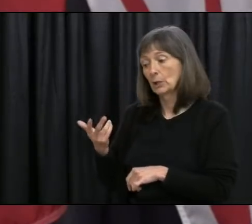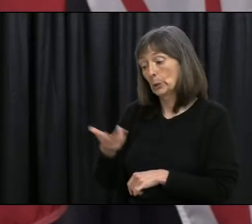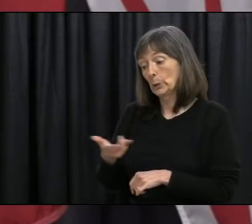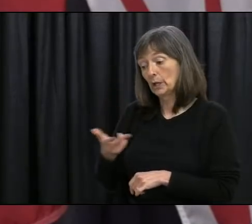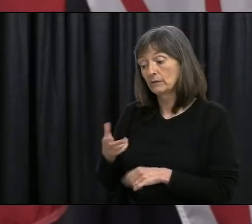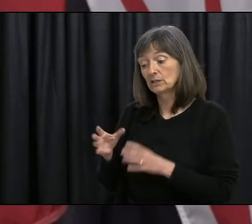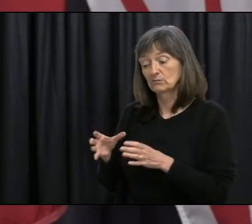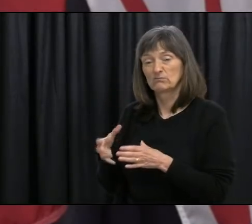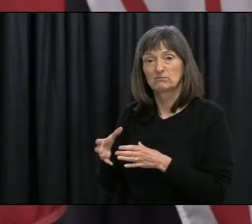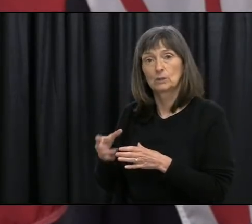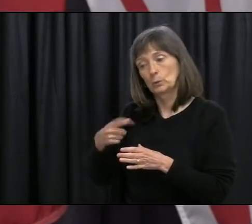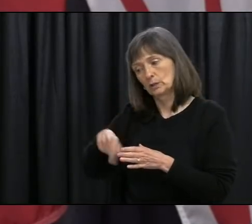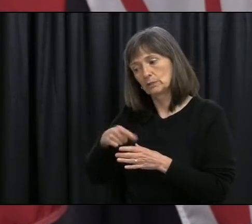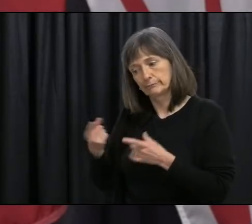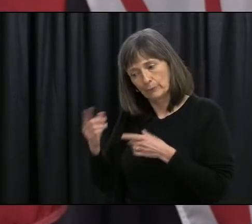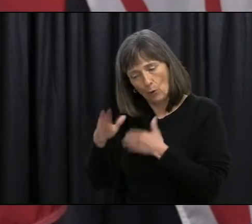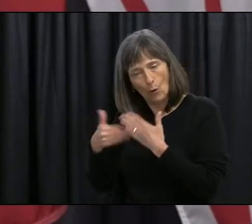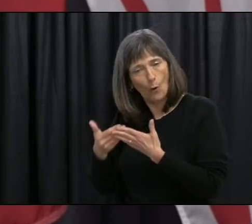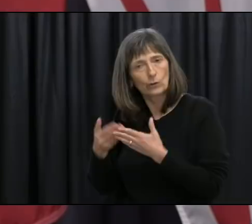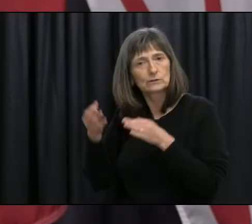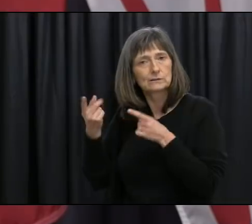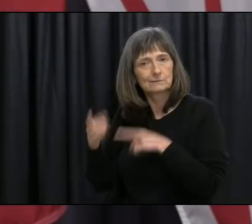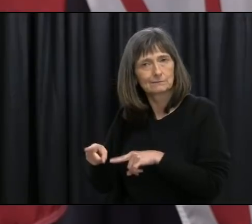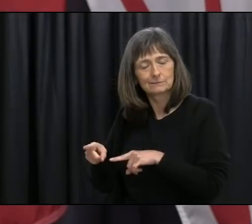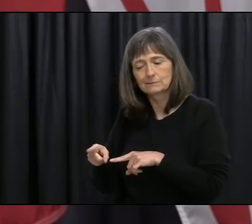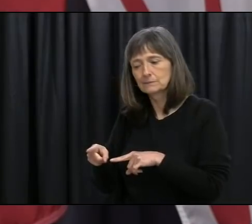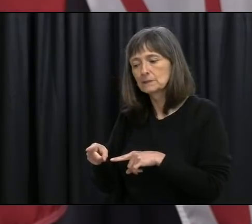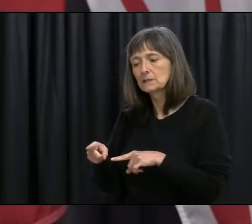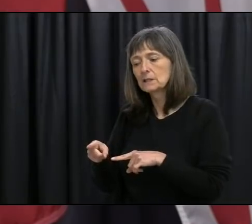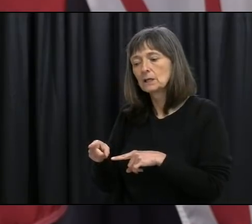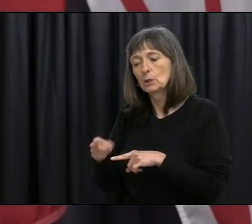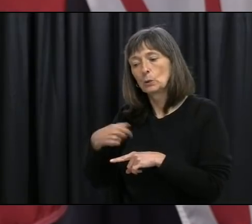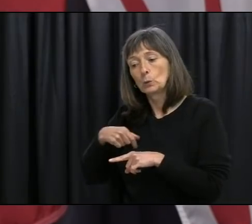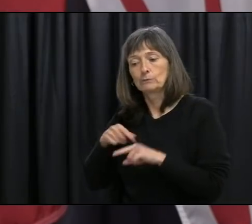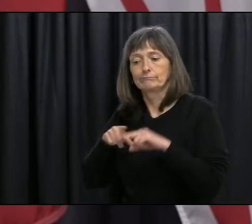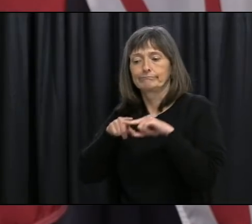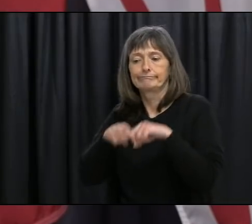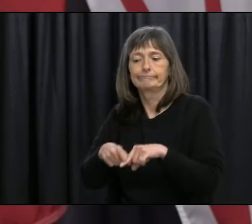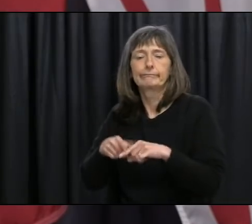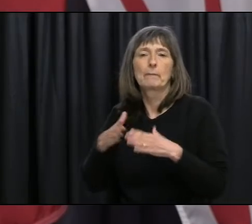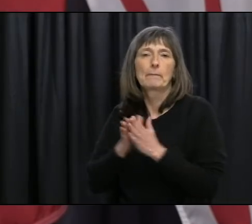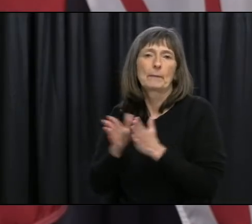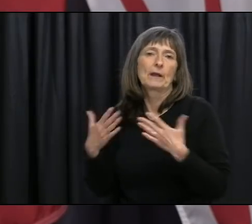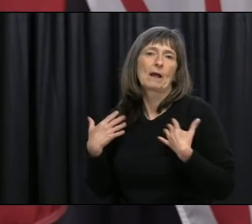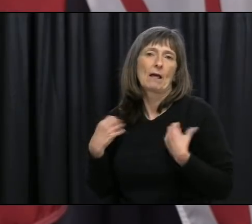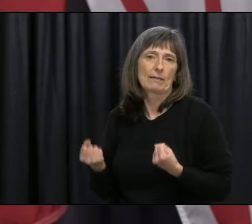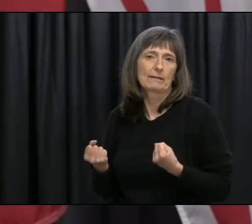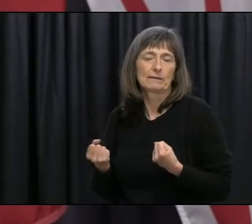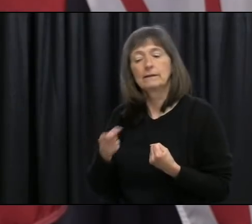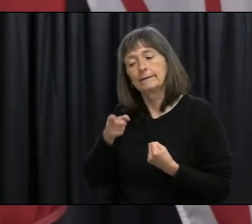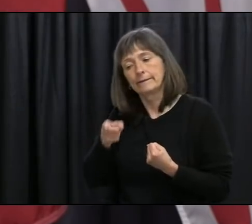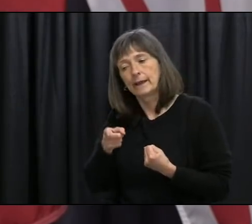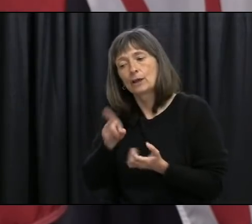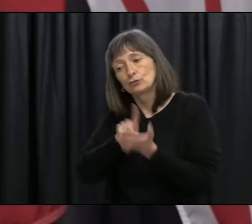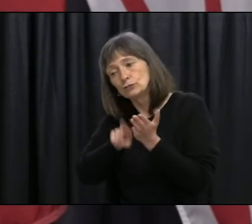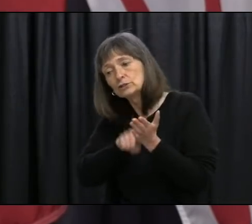we made a decision collectively amongst us that we would rely on our public health officials based on the evidence and the science. So I'm